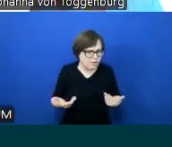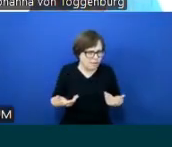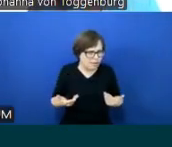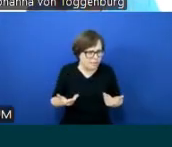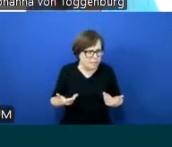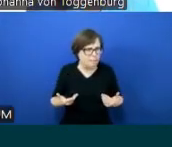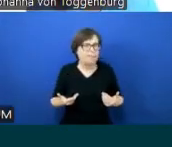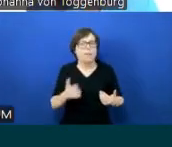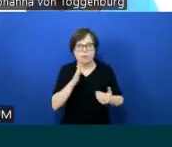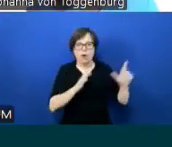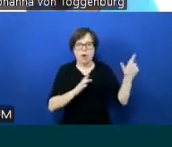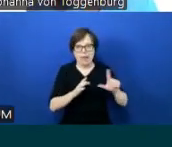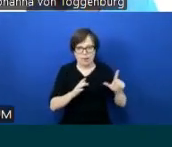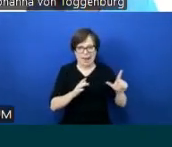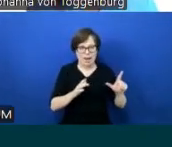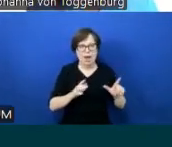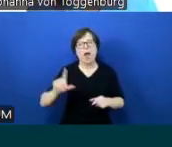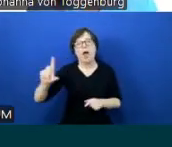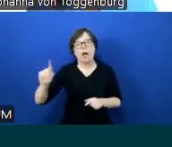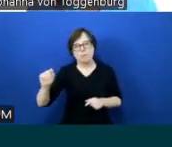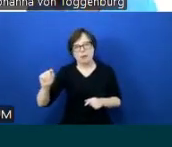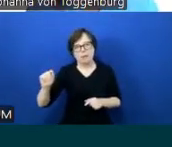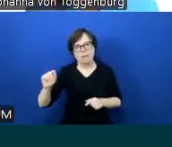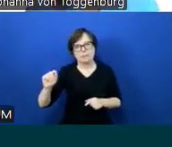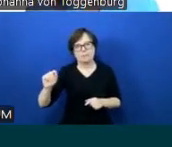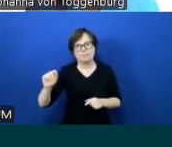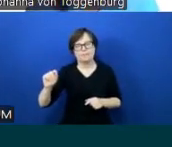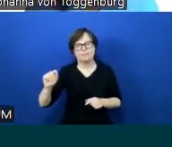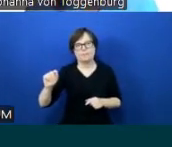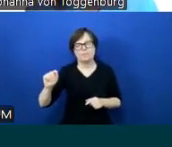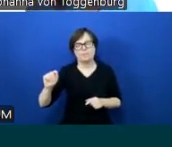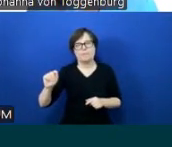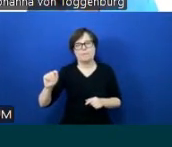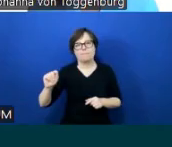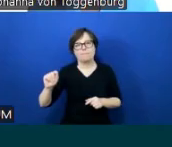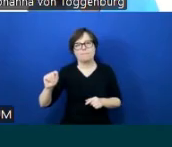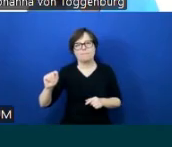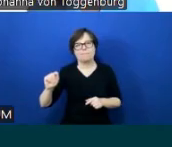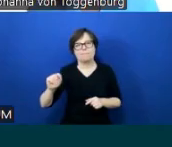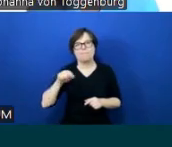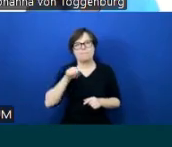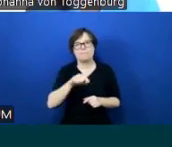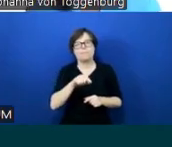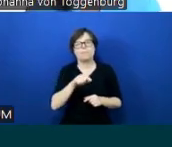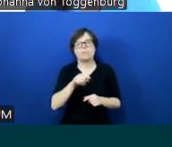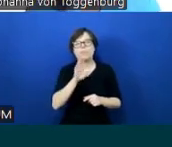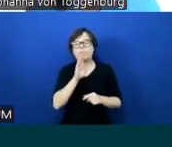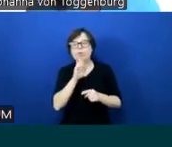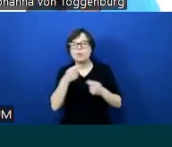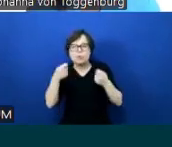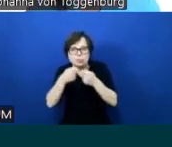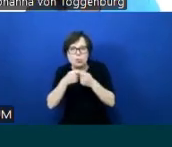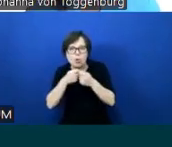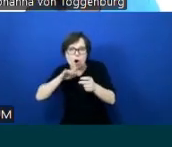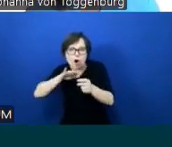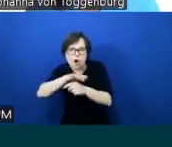that combine with areas of heat stress, for example, high degree of sealed surfaces,